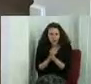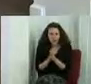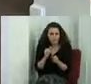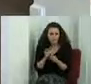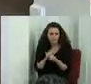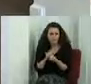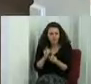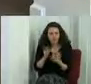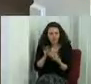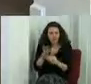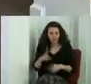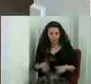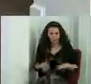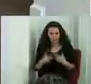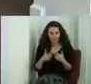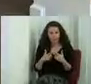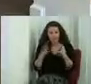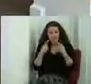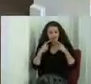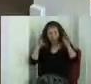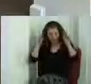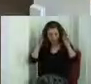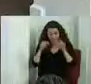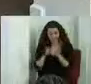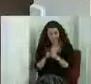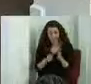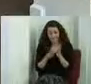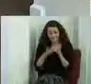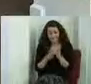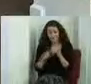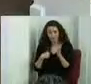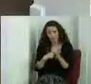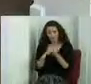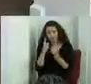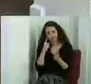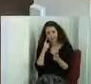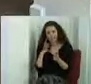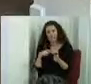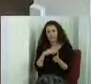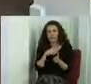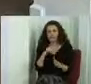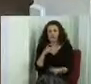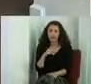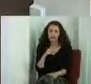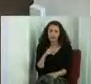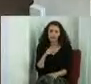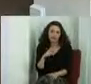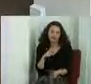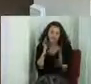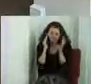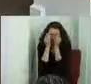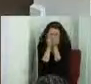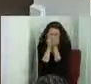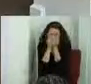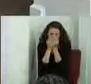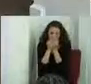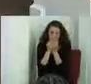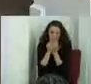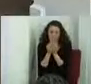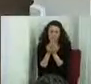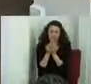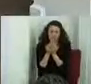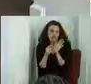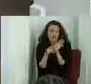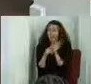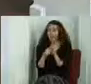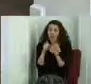way through. You see, I think sometimes we think that we have to put on this veneer in our lives of everything is wonderful, and the